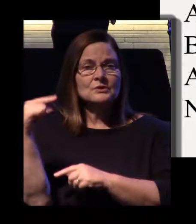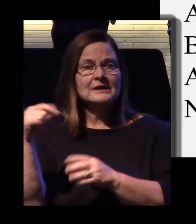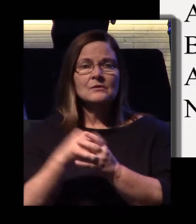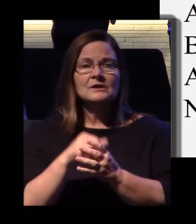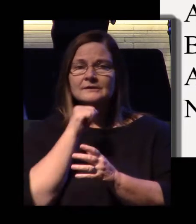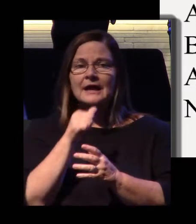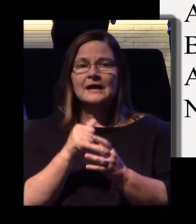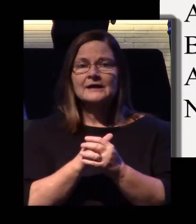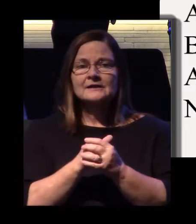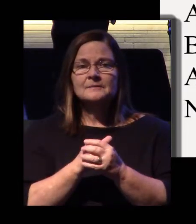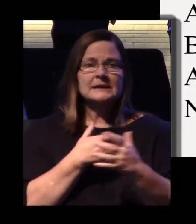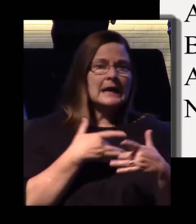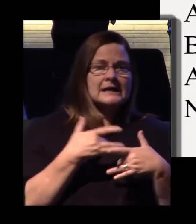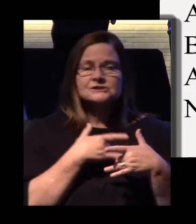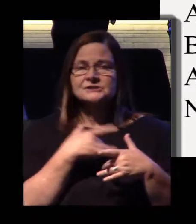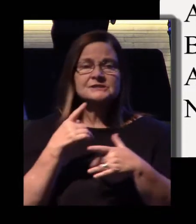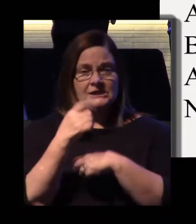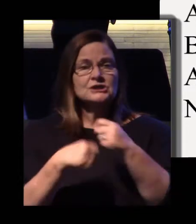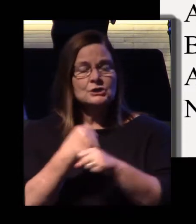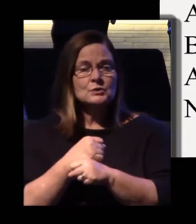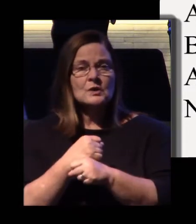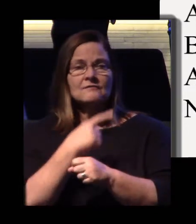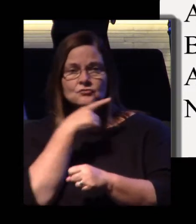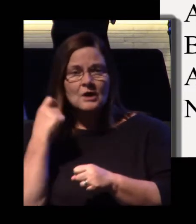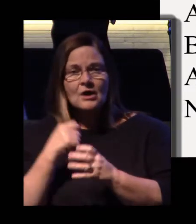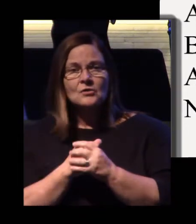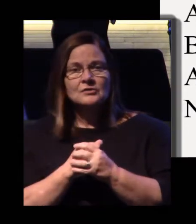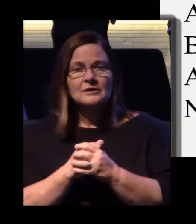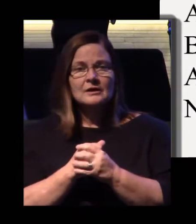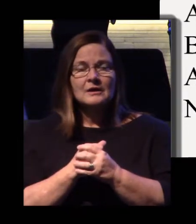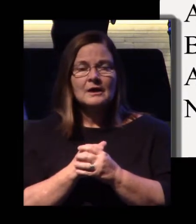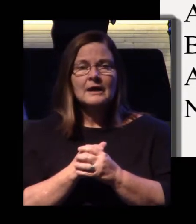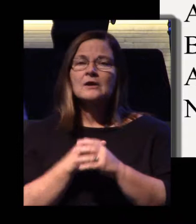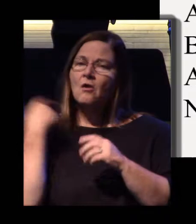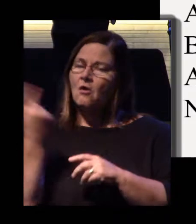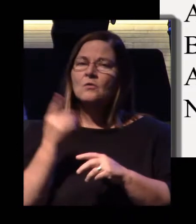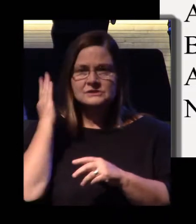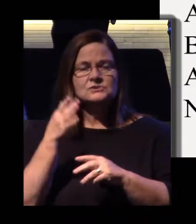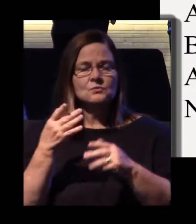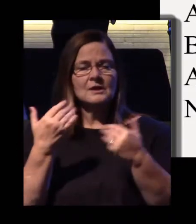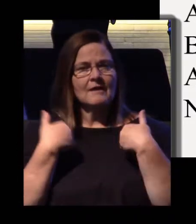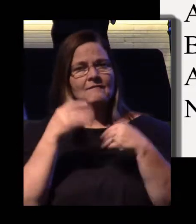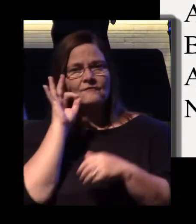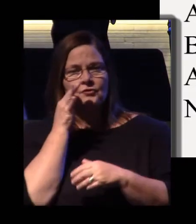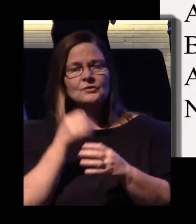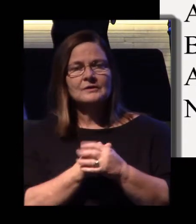comes, but its leaves will be green, and it will not be anxious in a year of